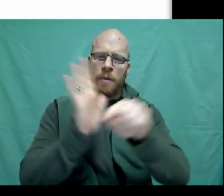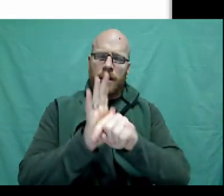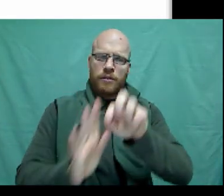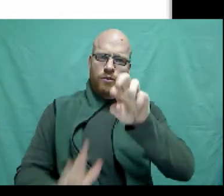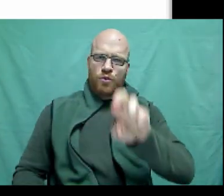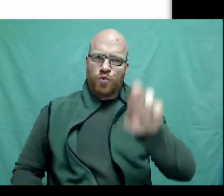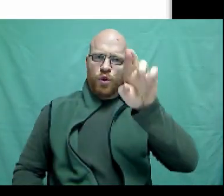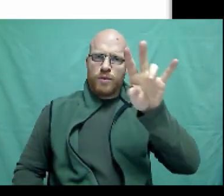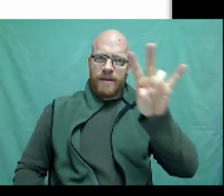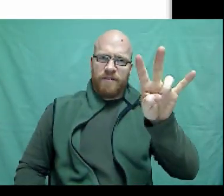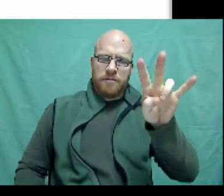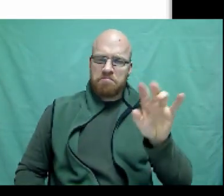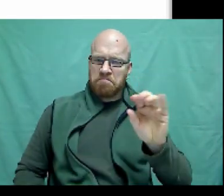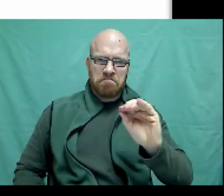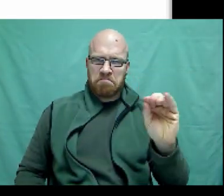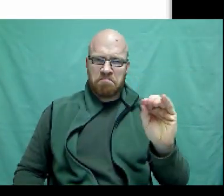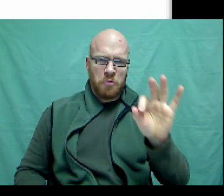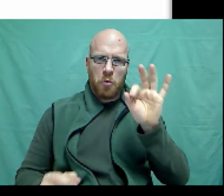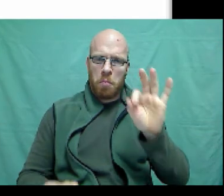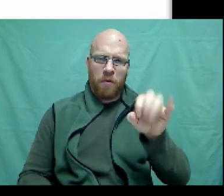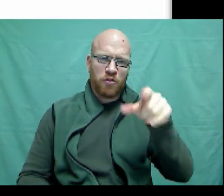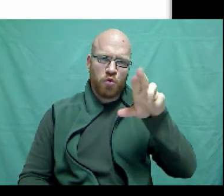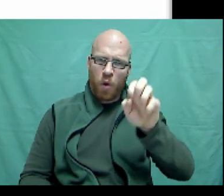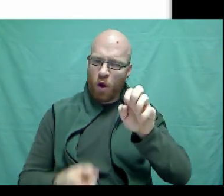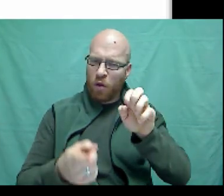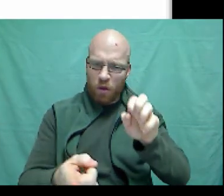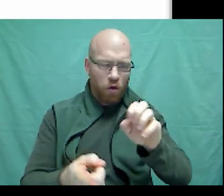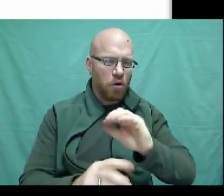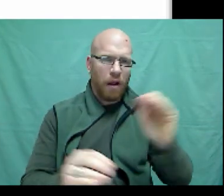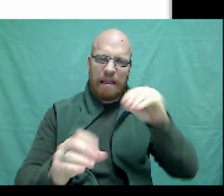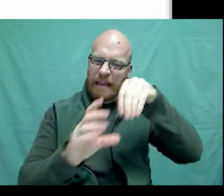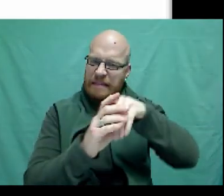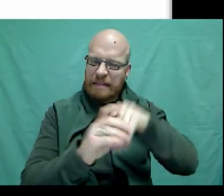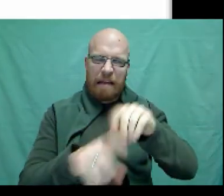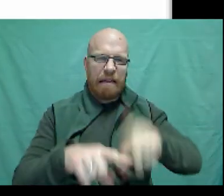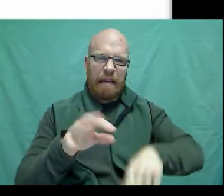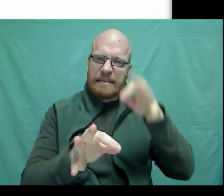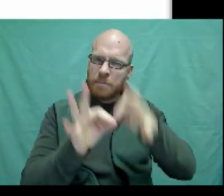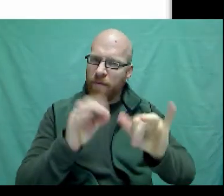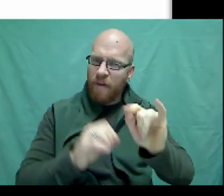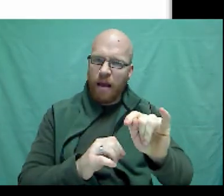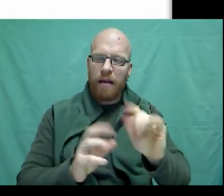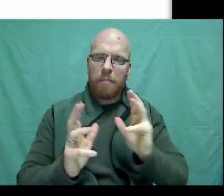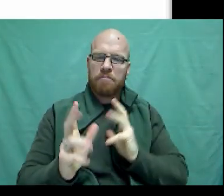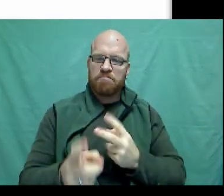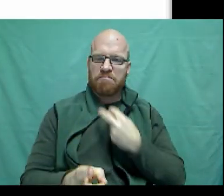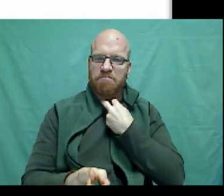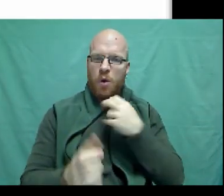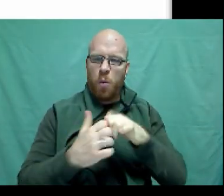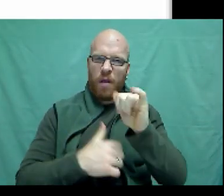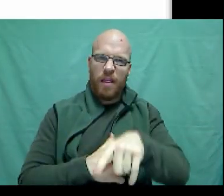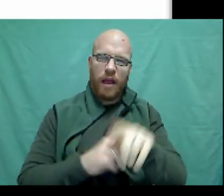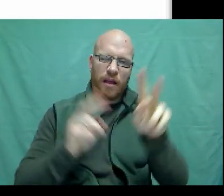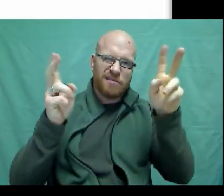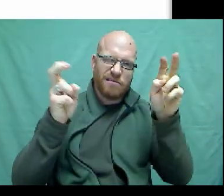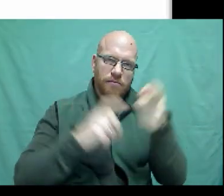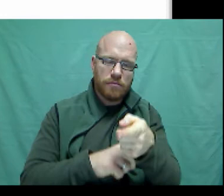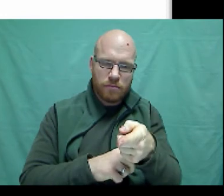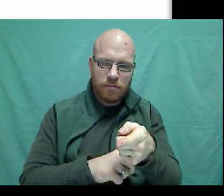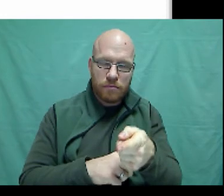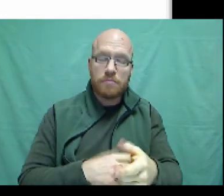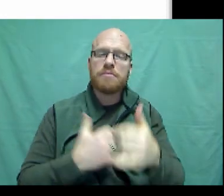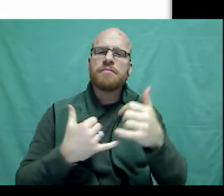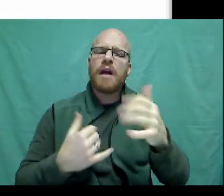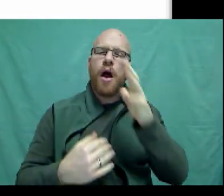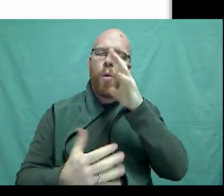Okay. We have plus and minus the square root of 7. There's no perfect square in there. We can't simplify it, and it's not a perfect square itself,